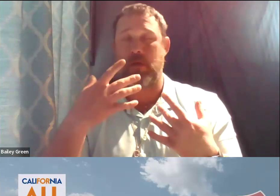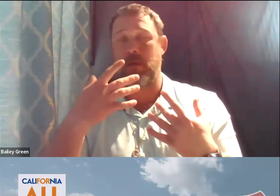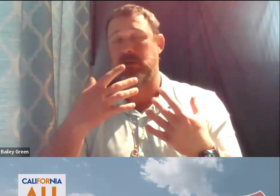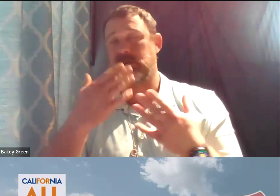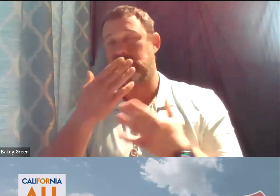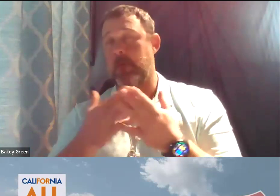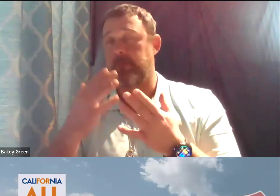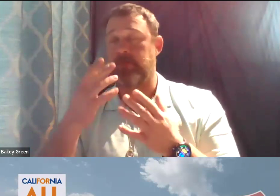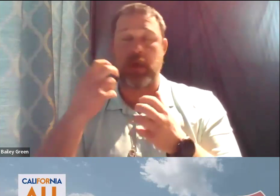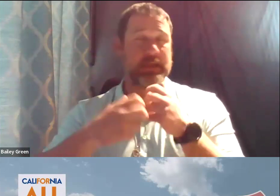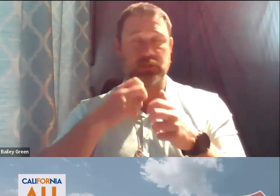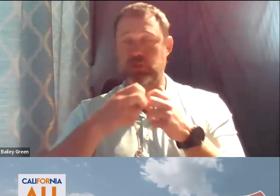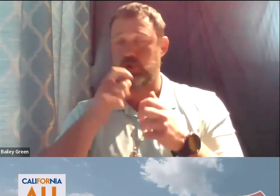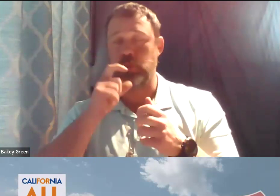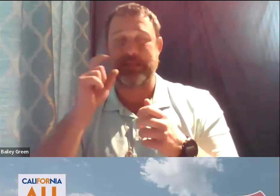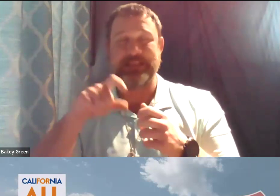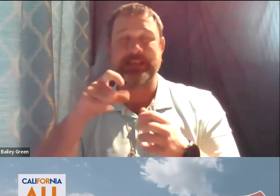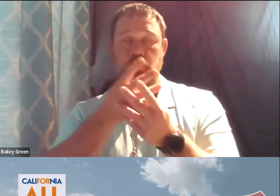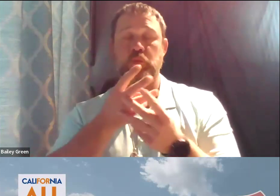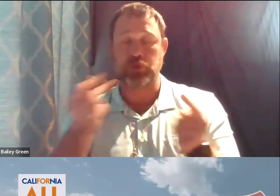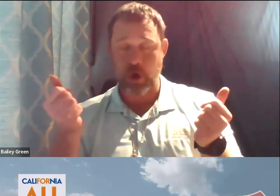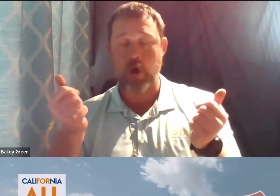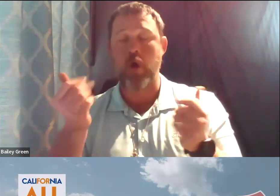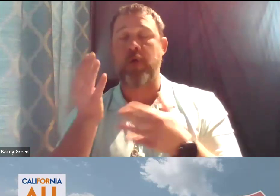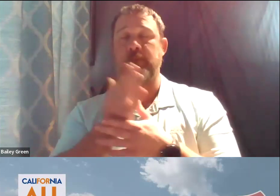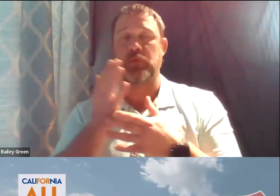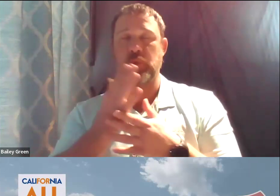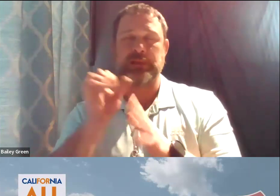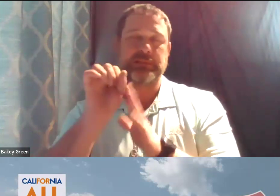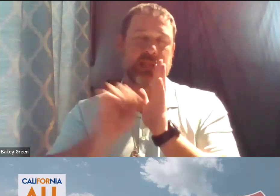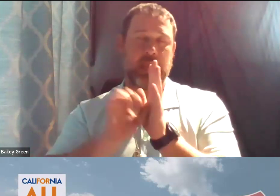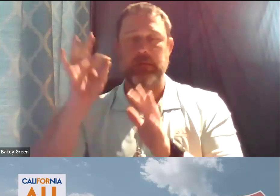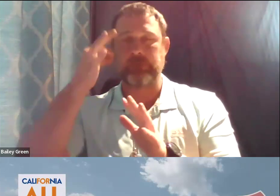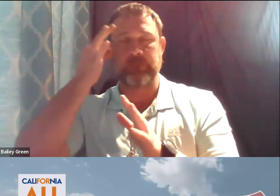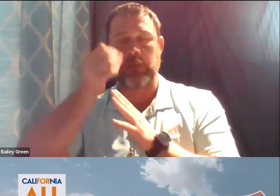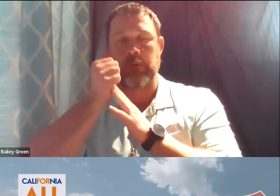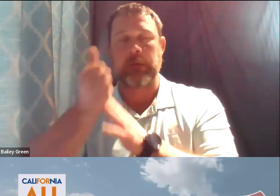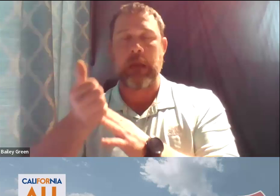outstanding issues we've got to resolve, between state and federal guidelines